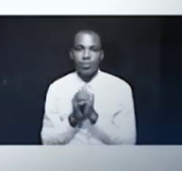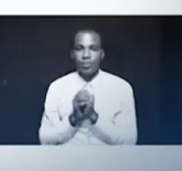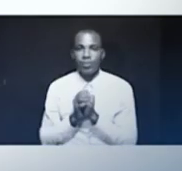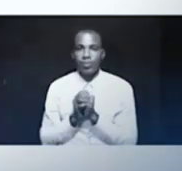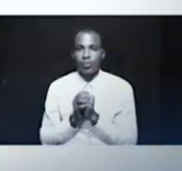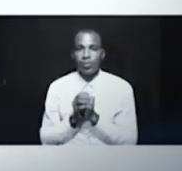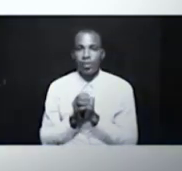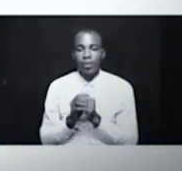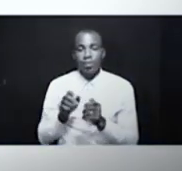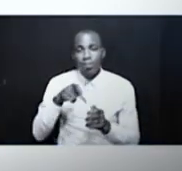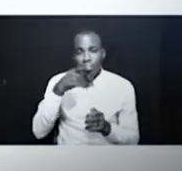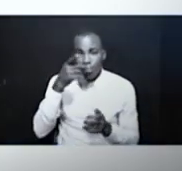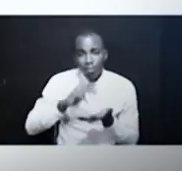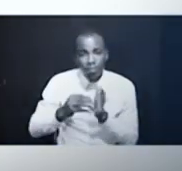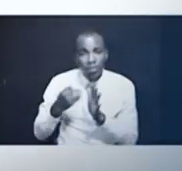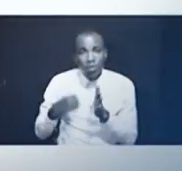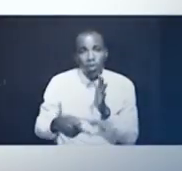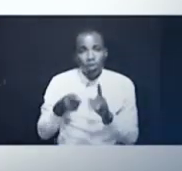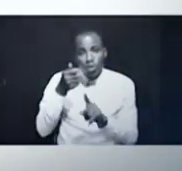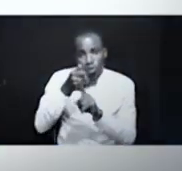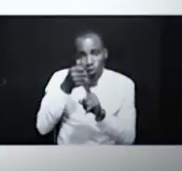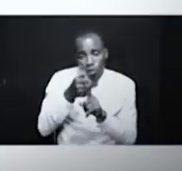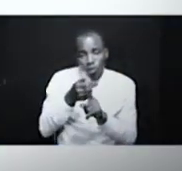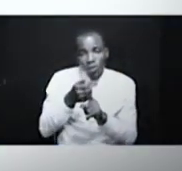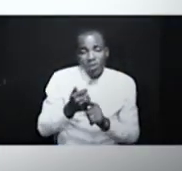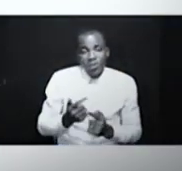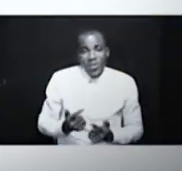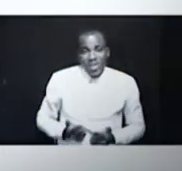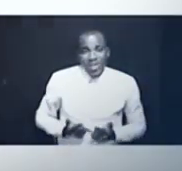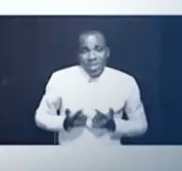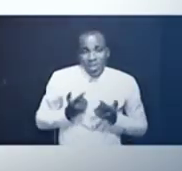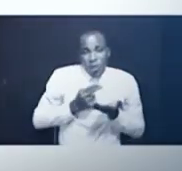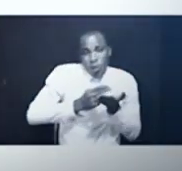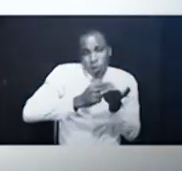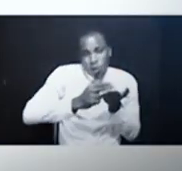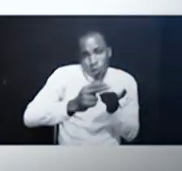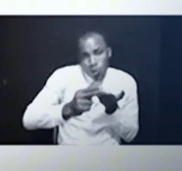live a sanctified life in an unsanctified environment.